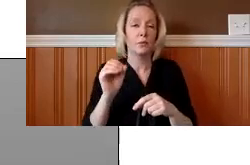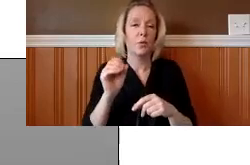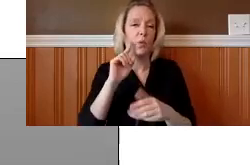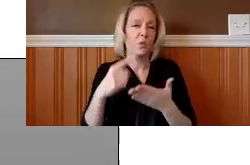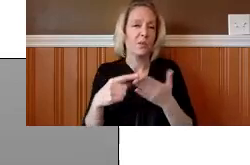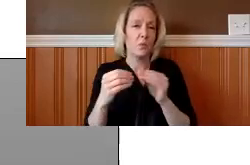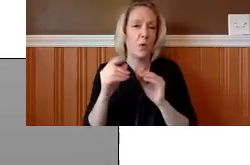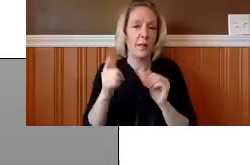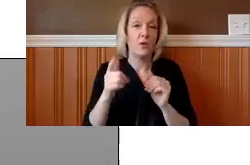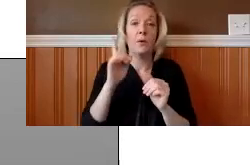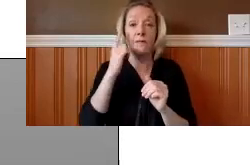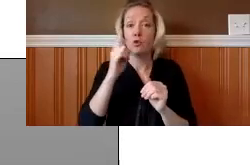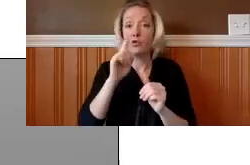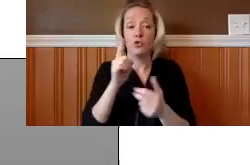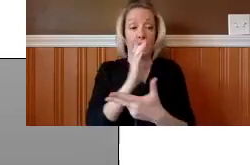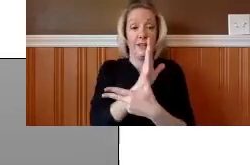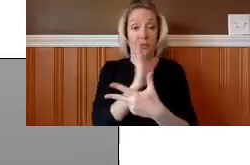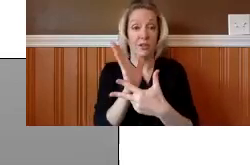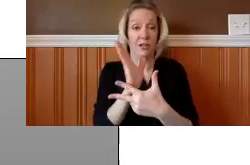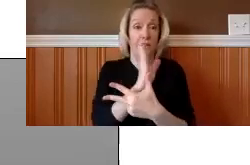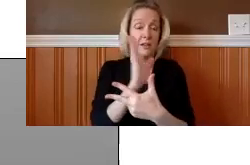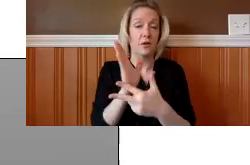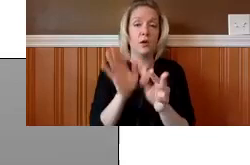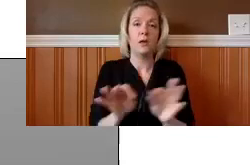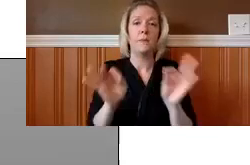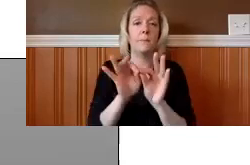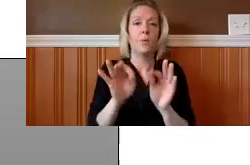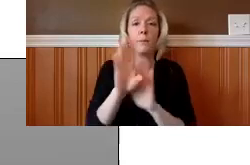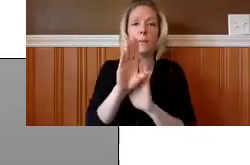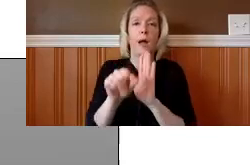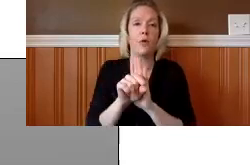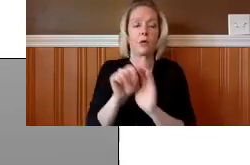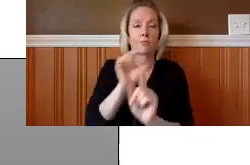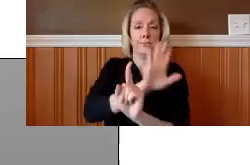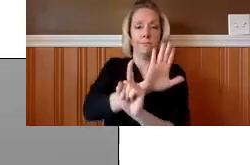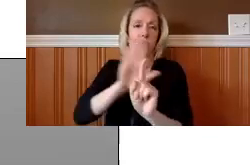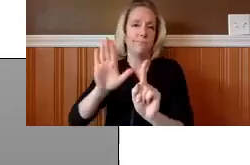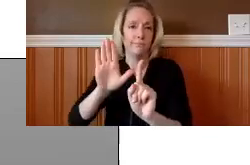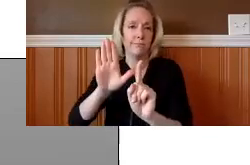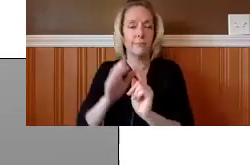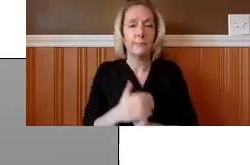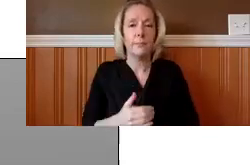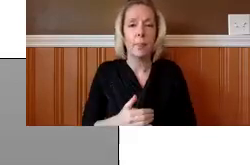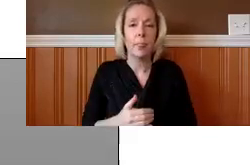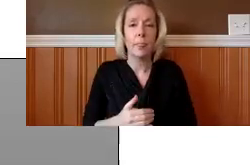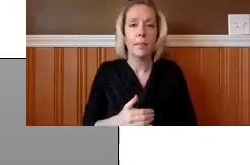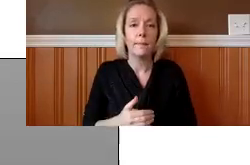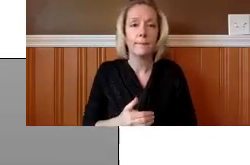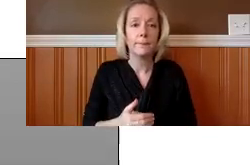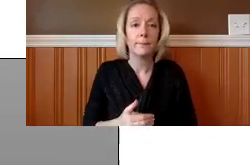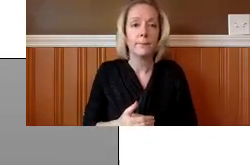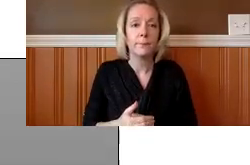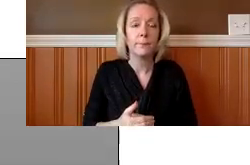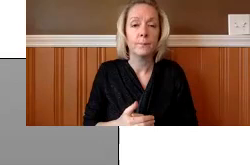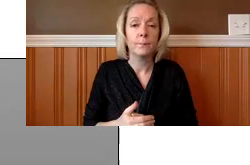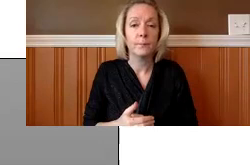in those lower phases, need to be placed against a single colored background. And then we can see our counting frame here.